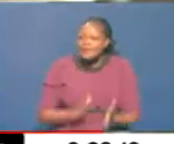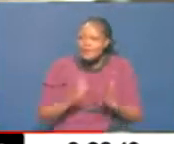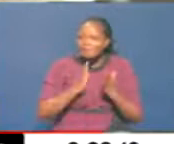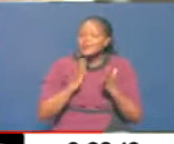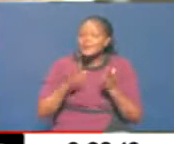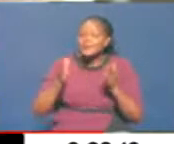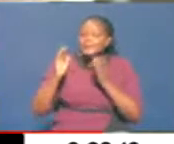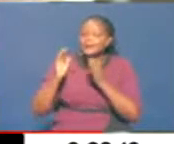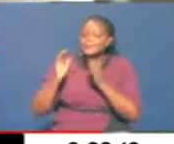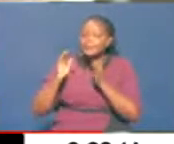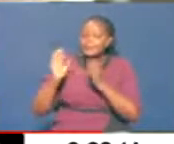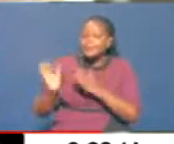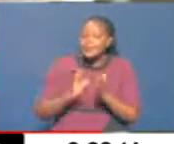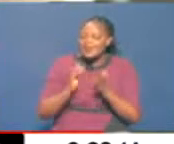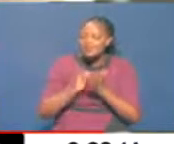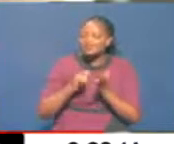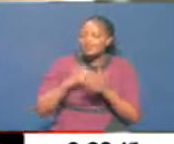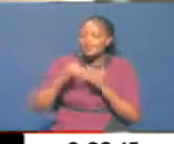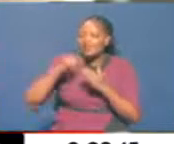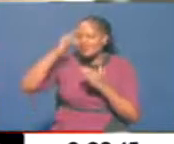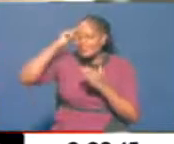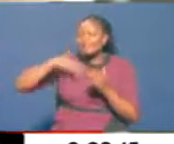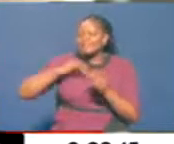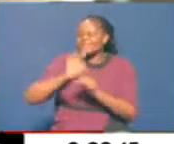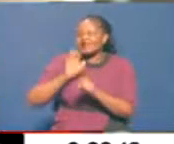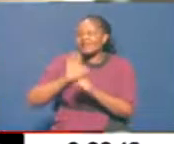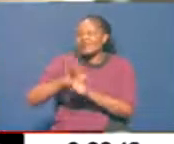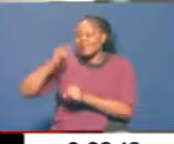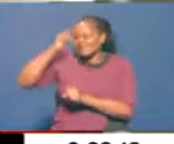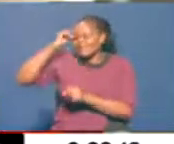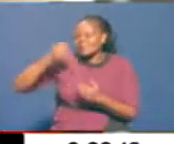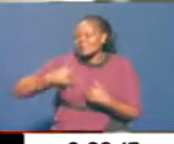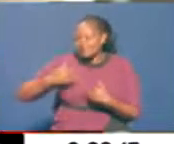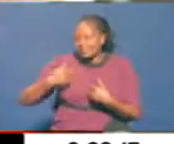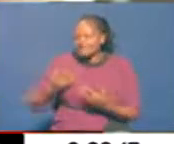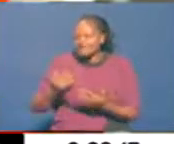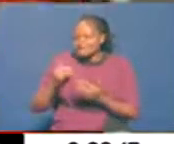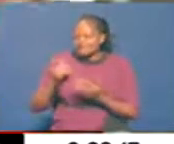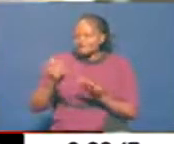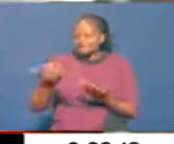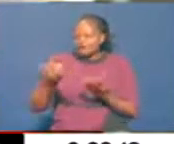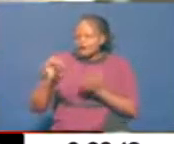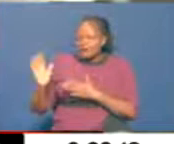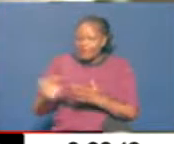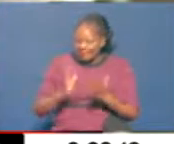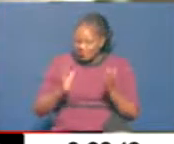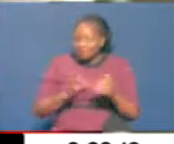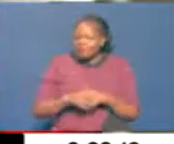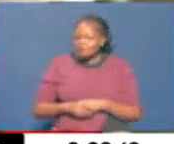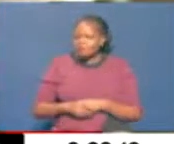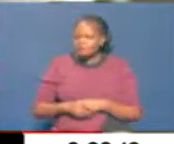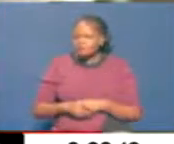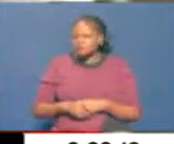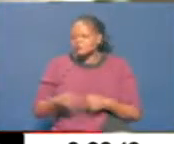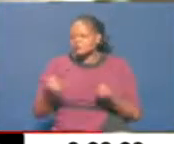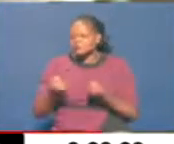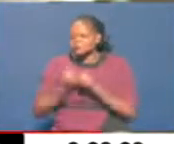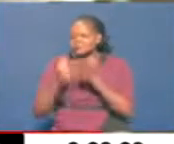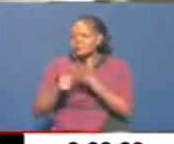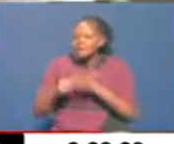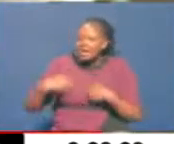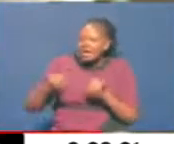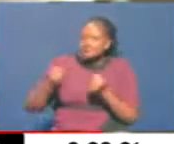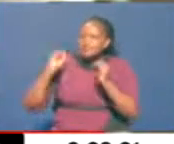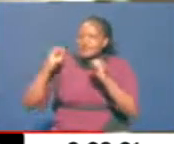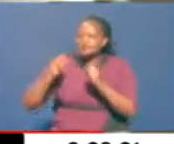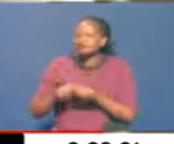plans that all governments have, not just Kenya. Many governments sit and, you know, determine, should we get a shock in terms of the health system, usually a